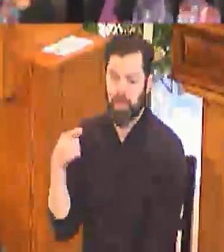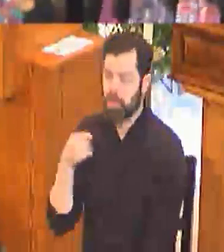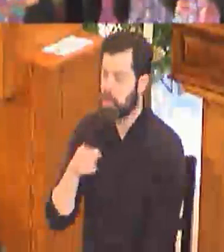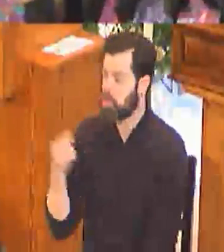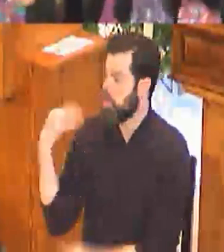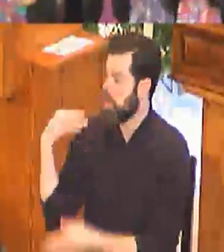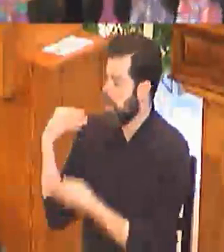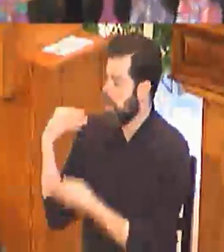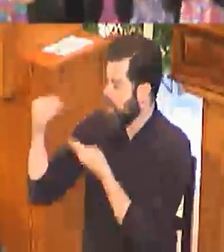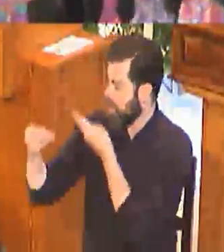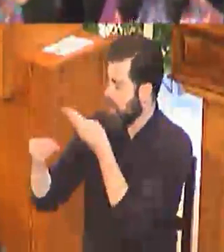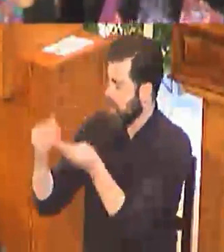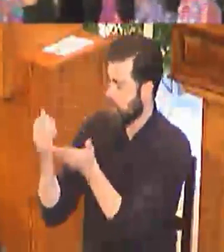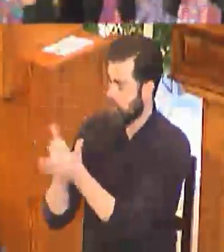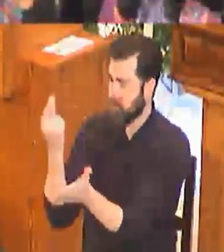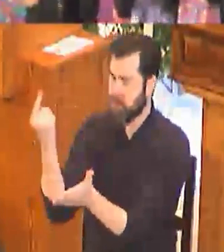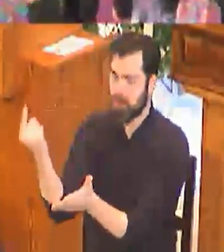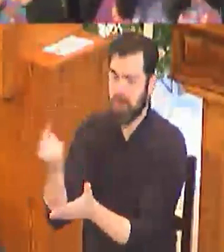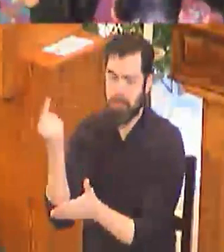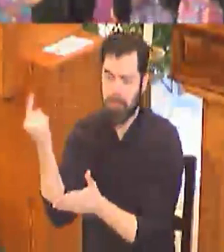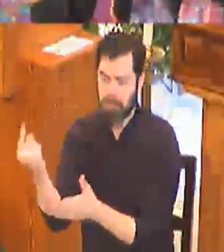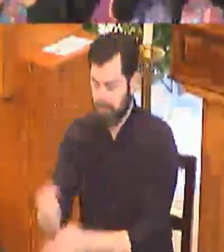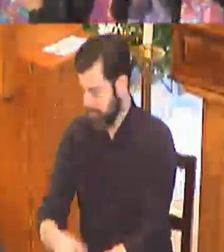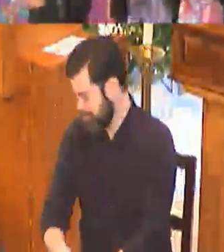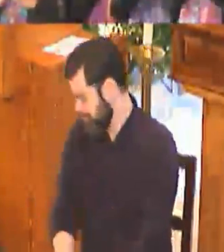life. That's right.